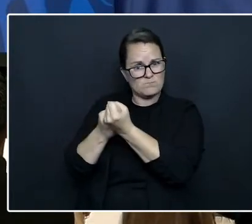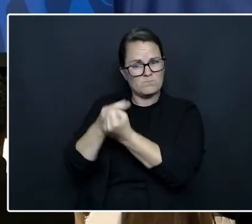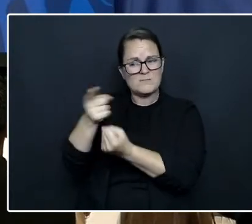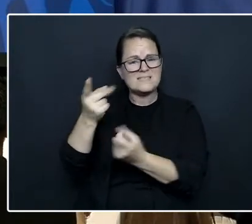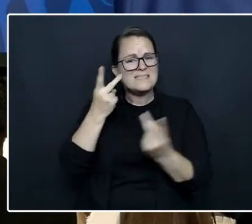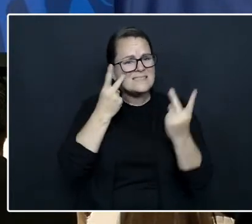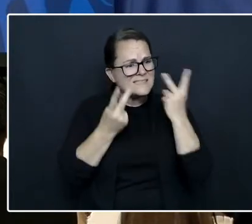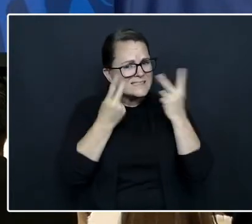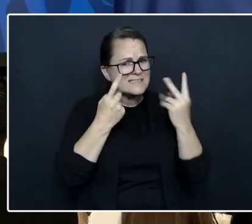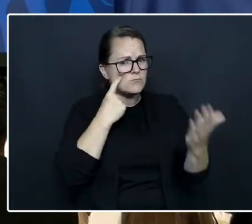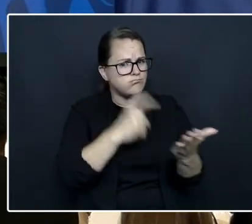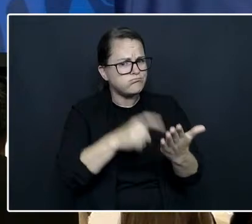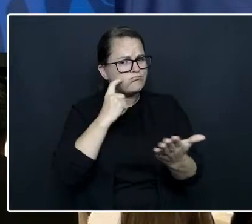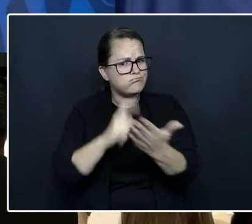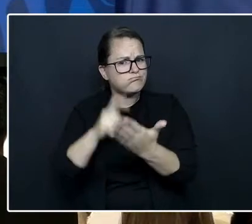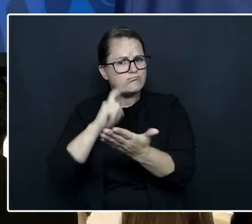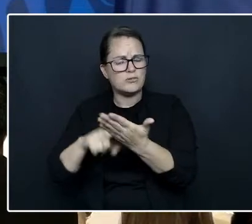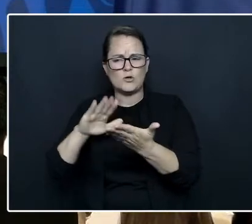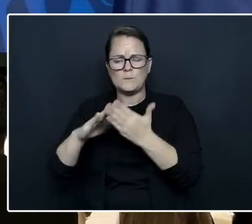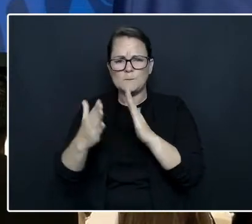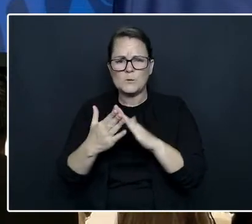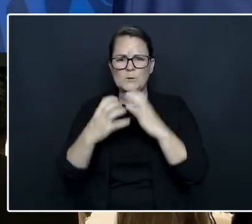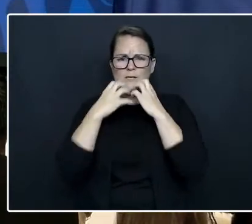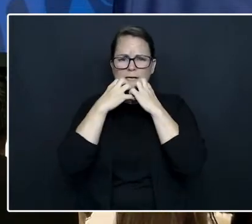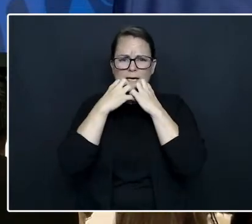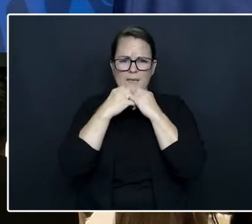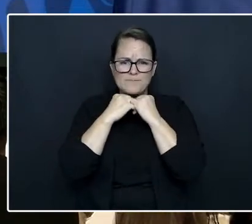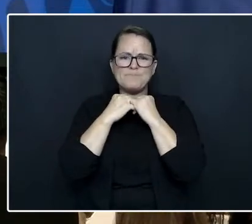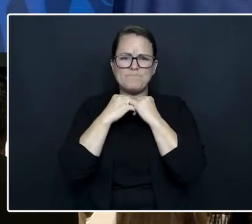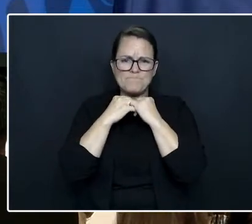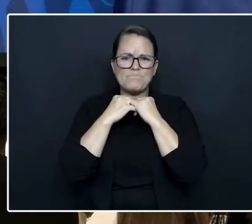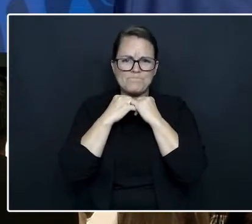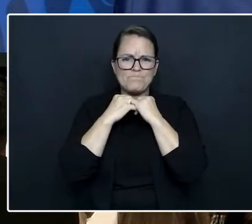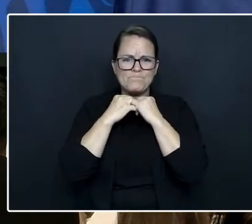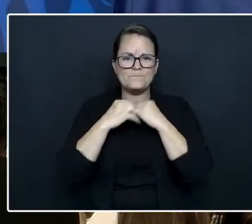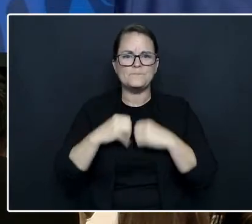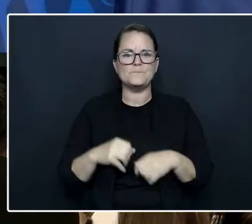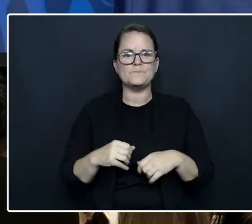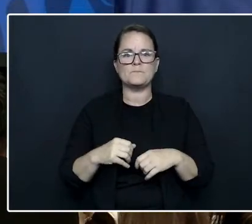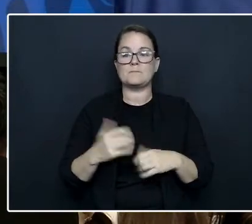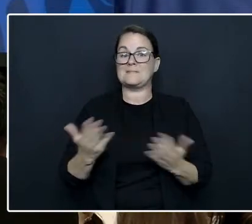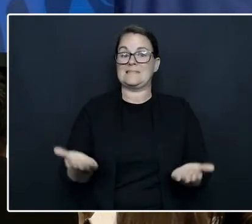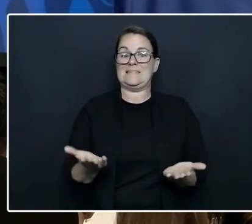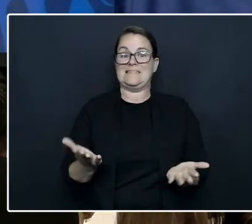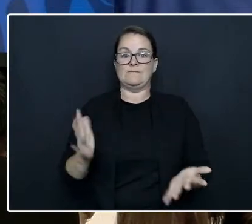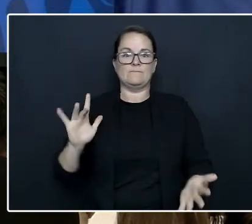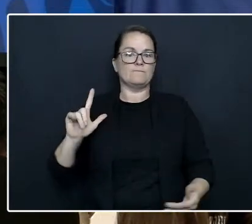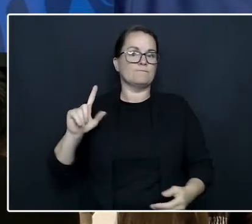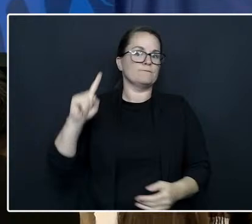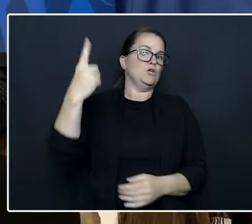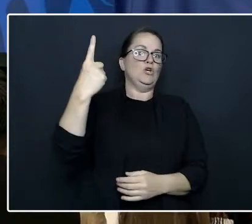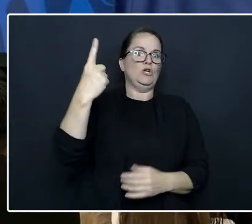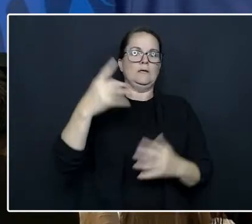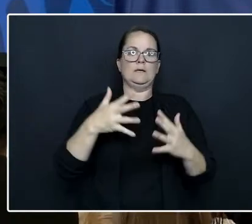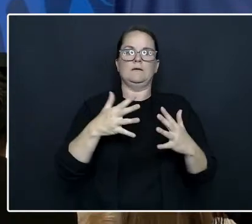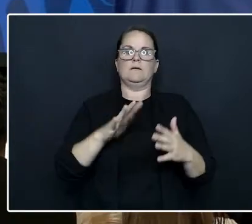so proud to be here with the first Asian American Vice President of the United States.